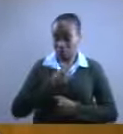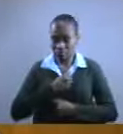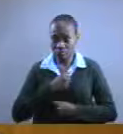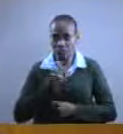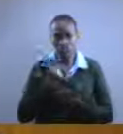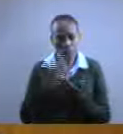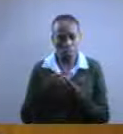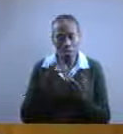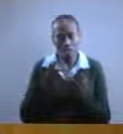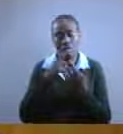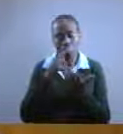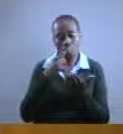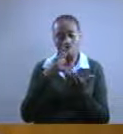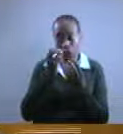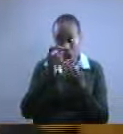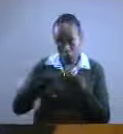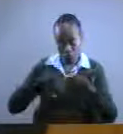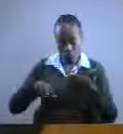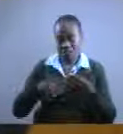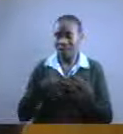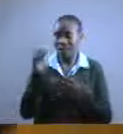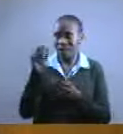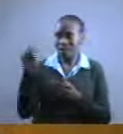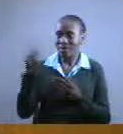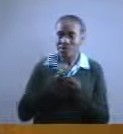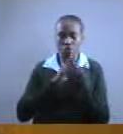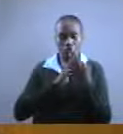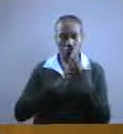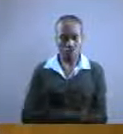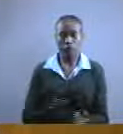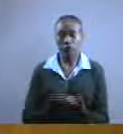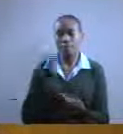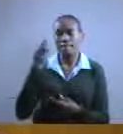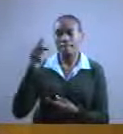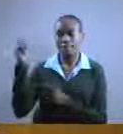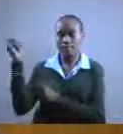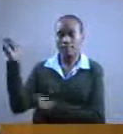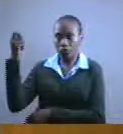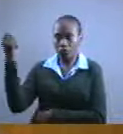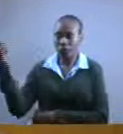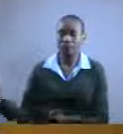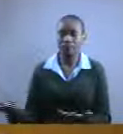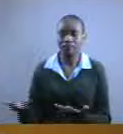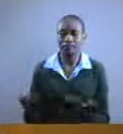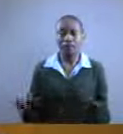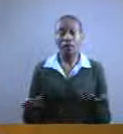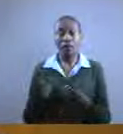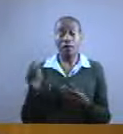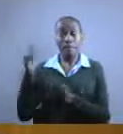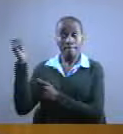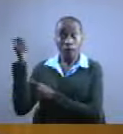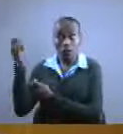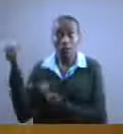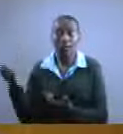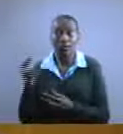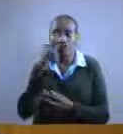resolutions of the ANC from Polokwane. The 52nd National Conference of the African National Congress in Polokwane